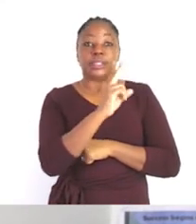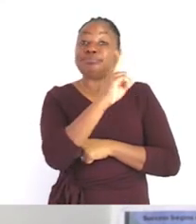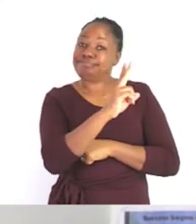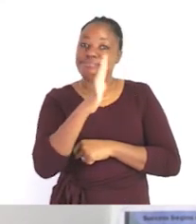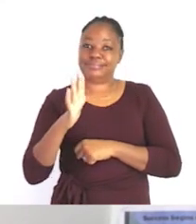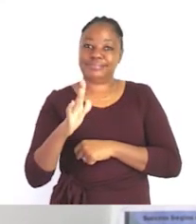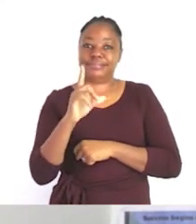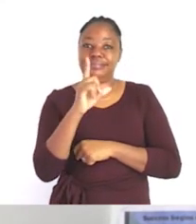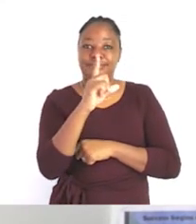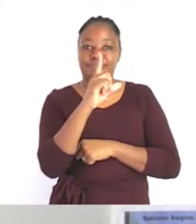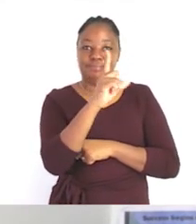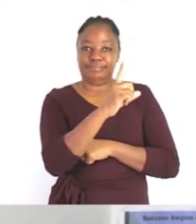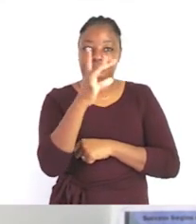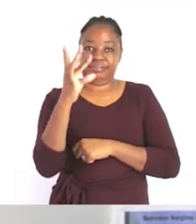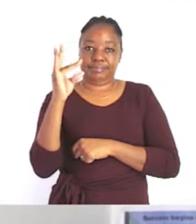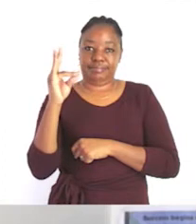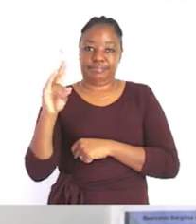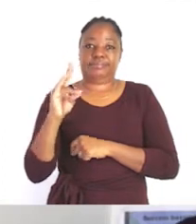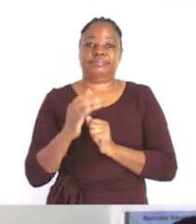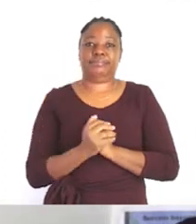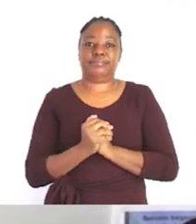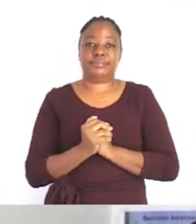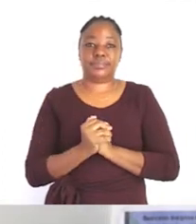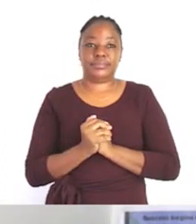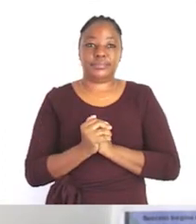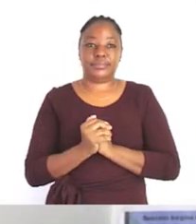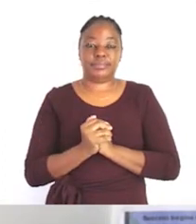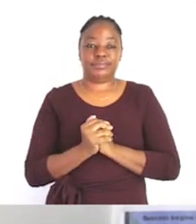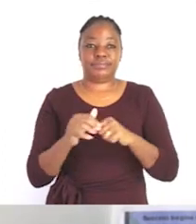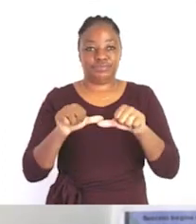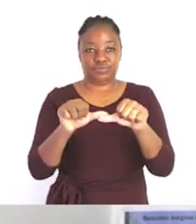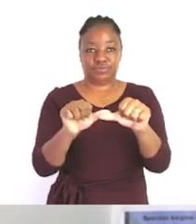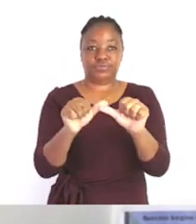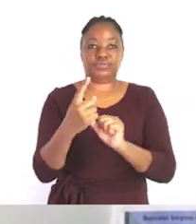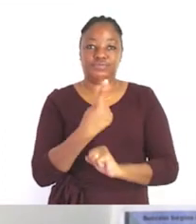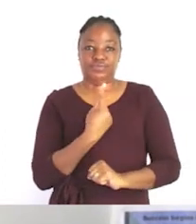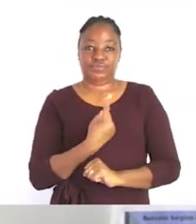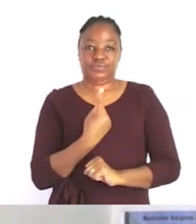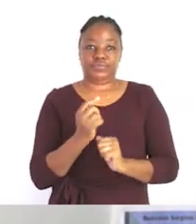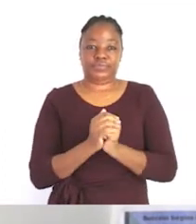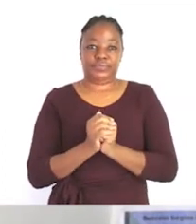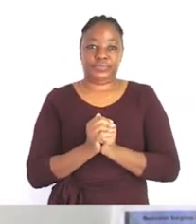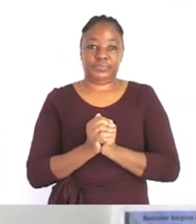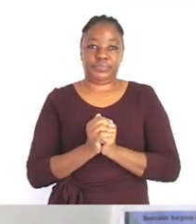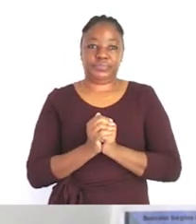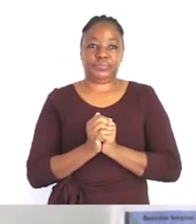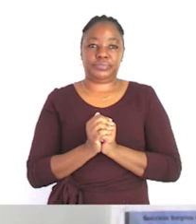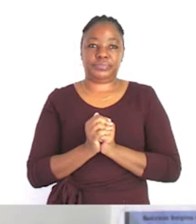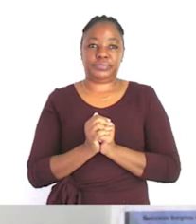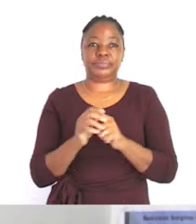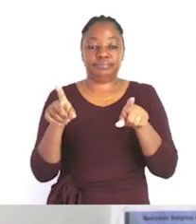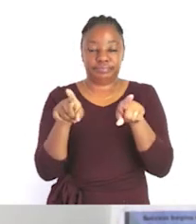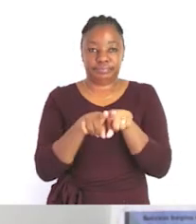and 17. I'm sure you can do the rest by yourselves. And since it is the same for the grade 3s on